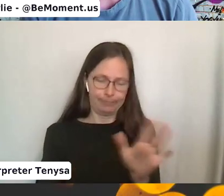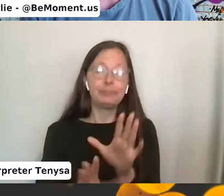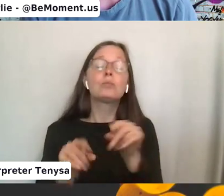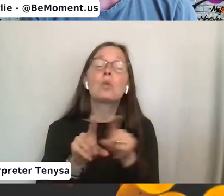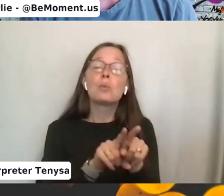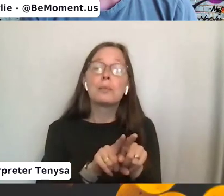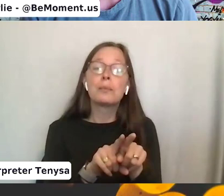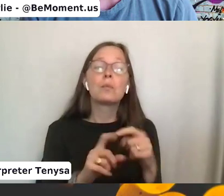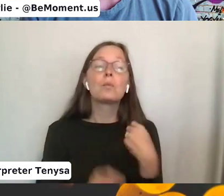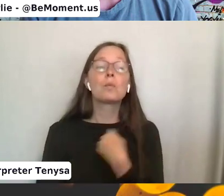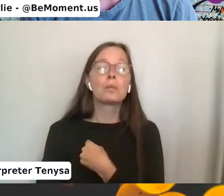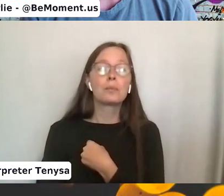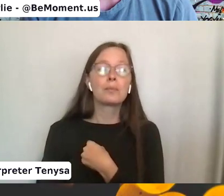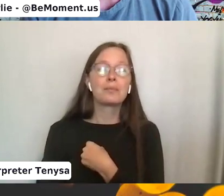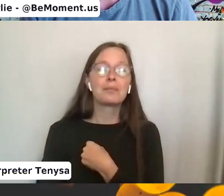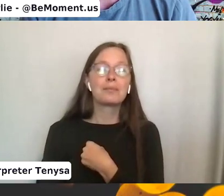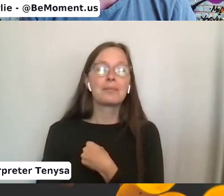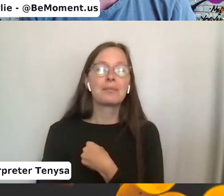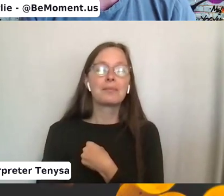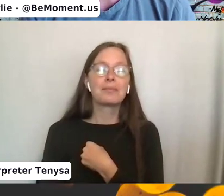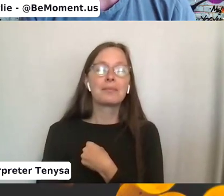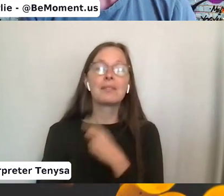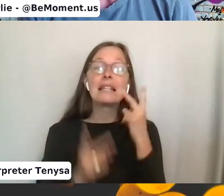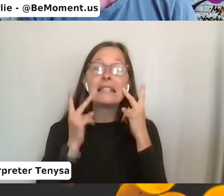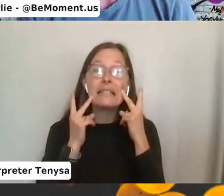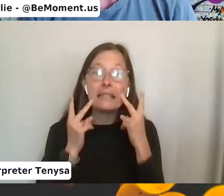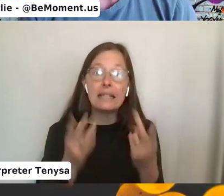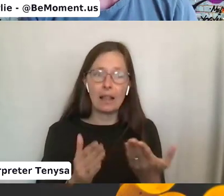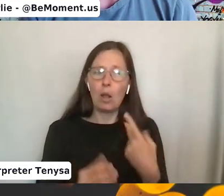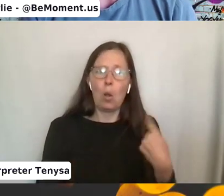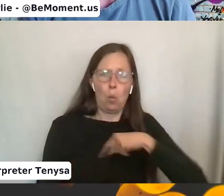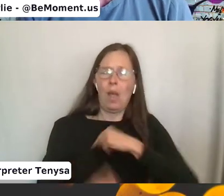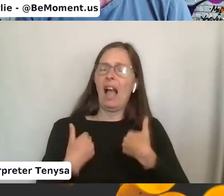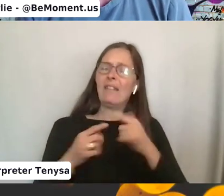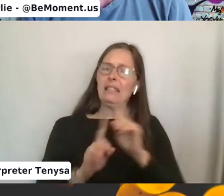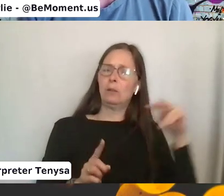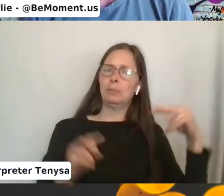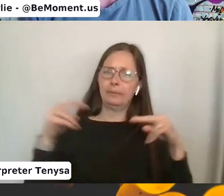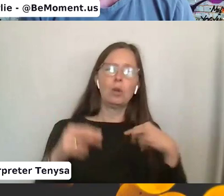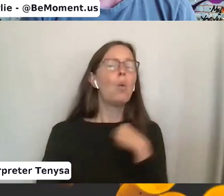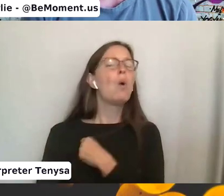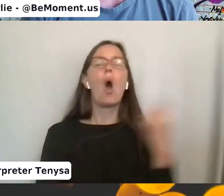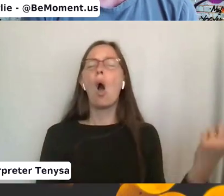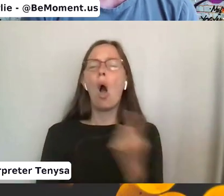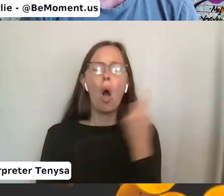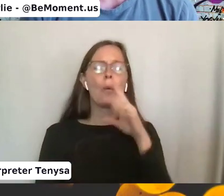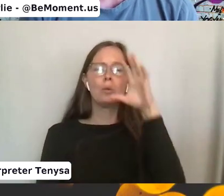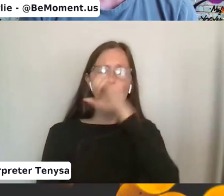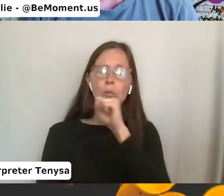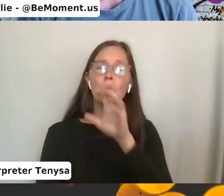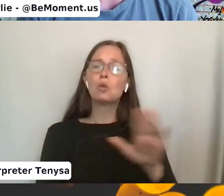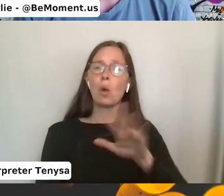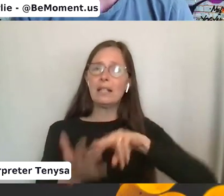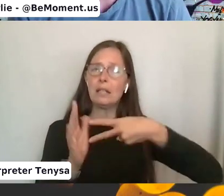Also, we see things from different perspectives, but we always assume your intention is